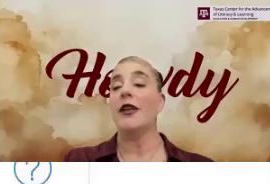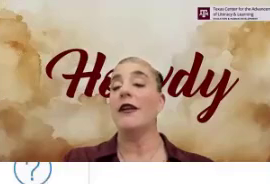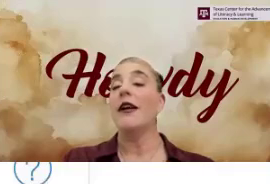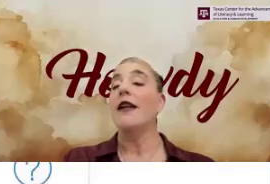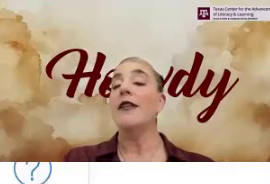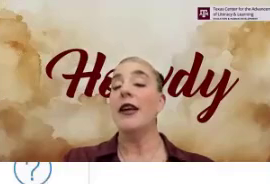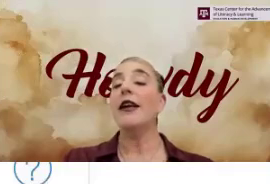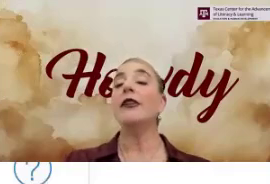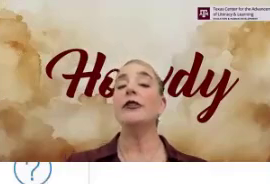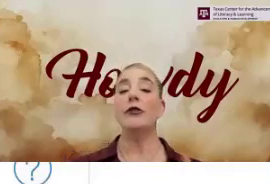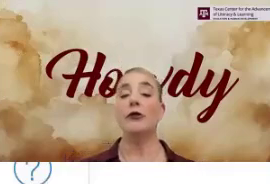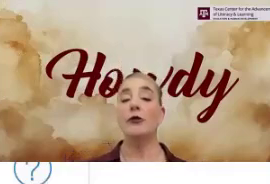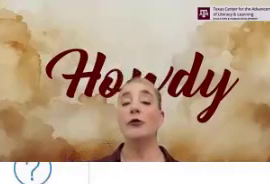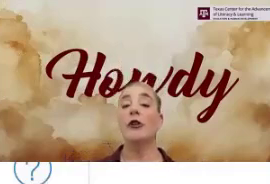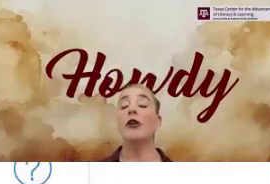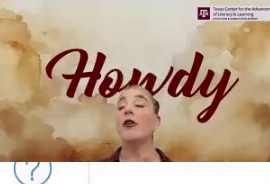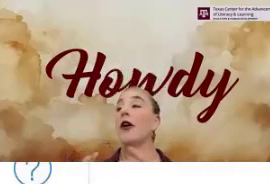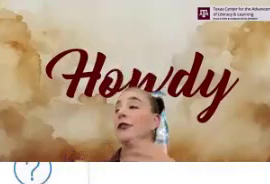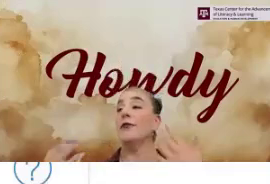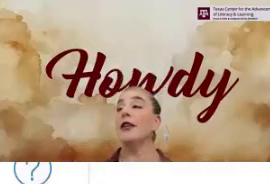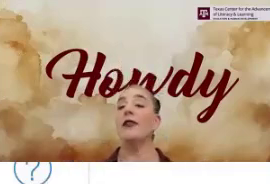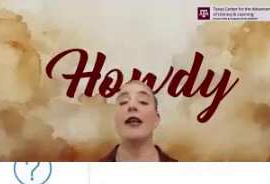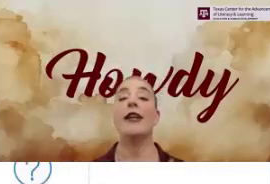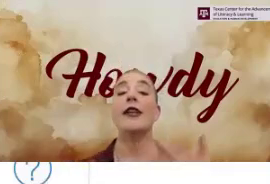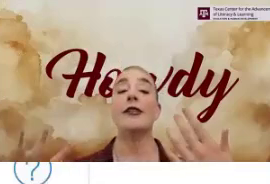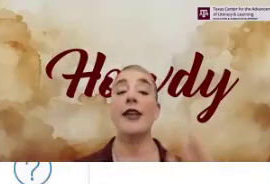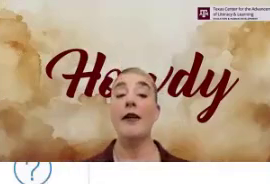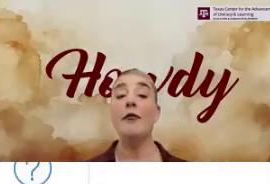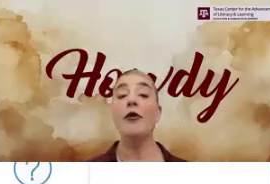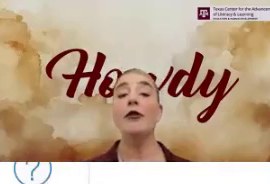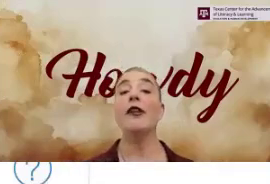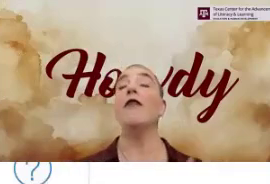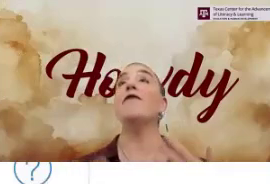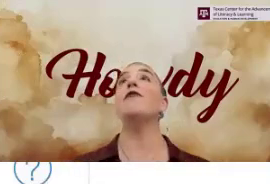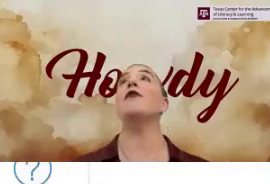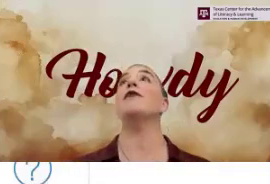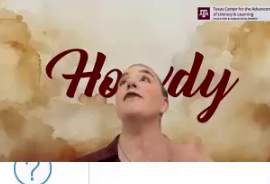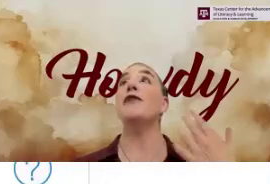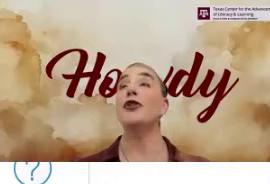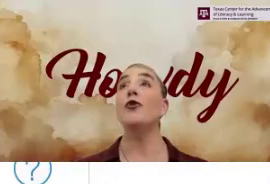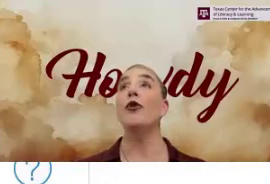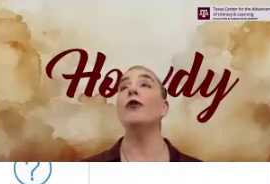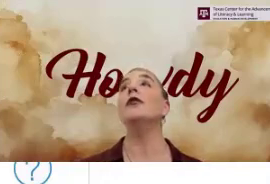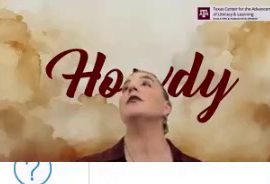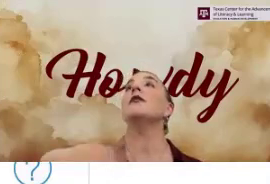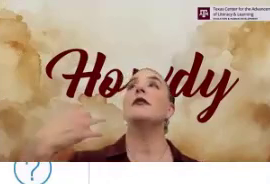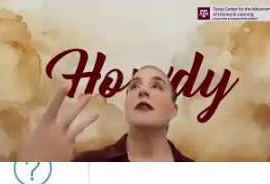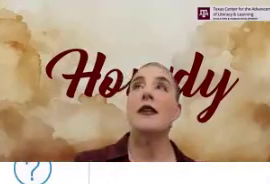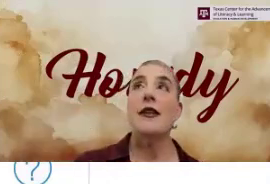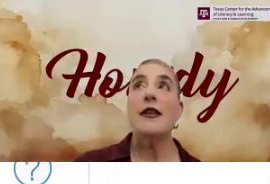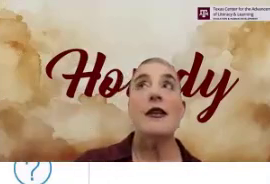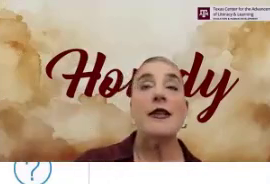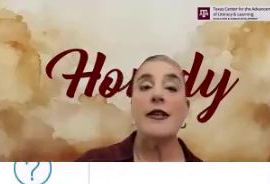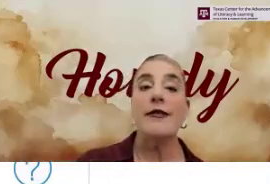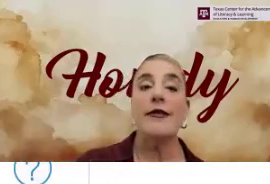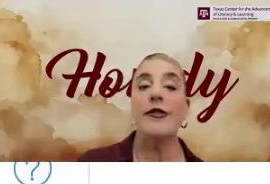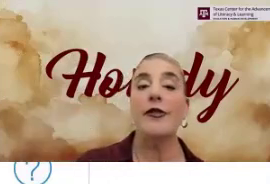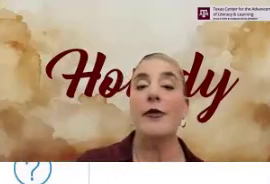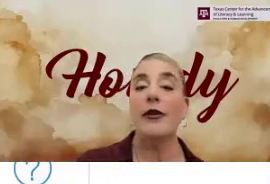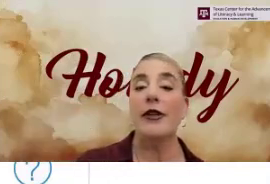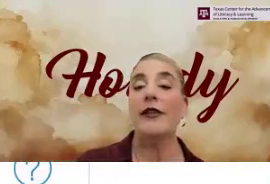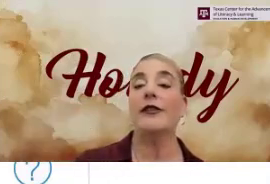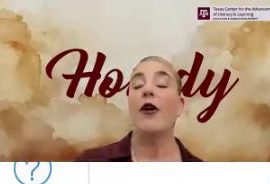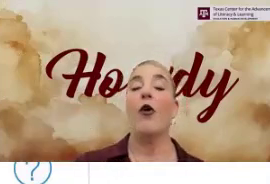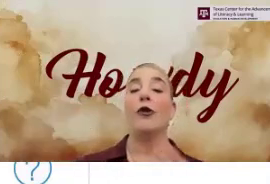think Heather said, then I could do something like examples of both visual and